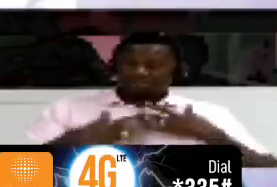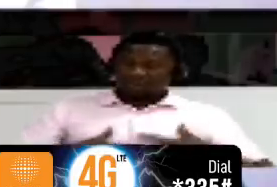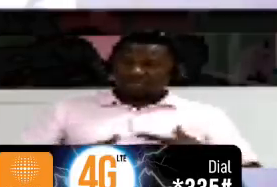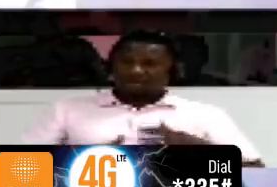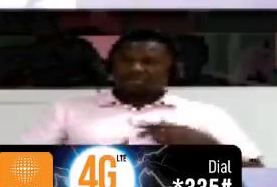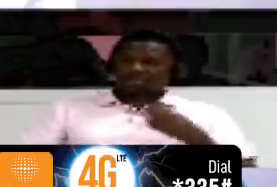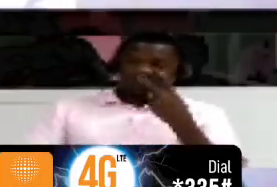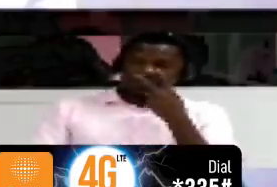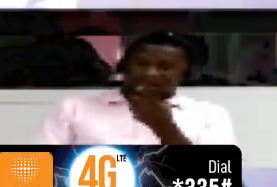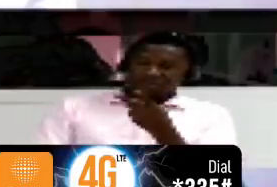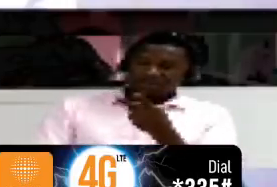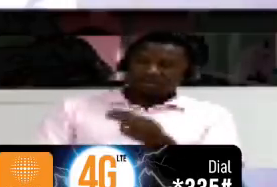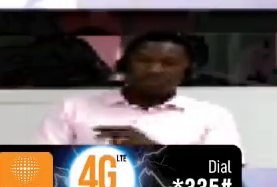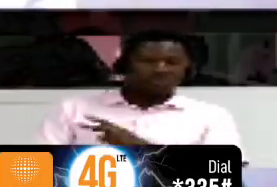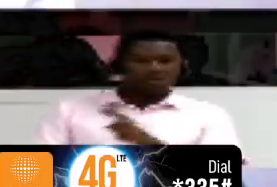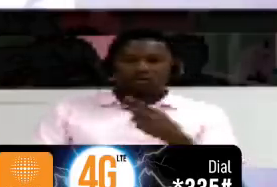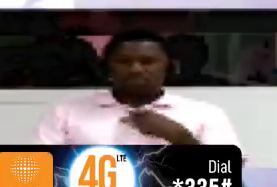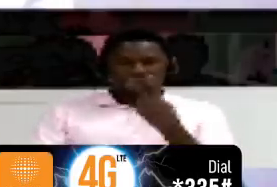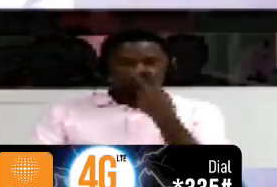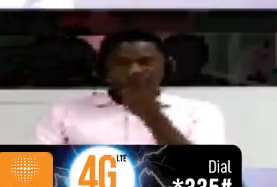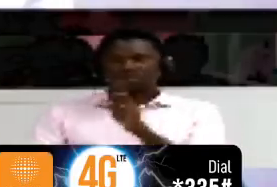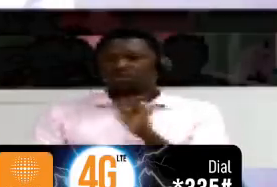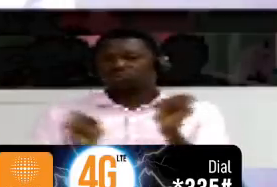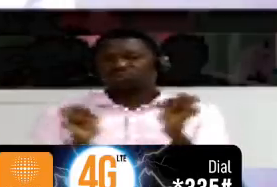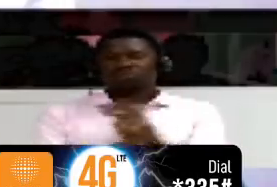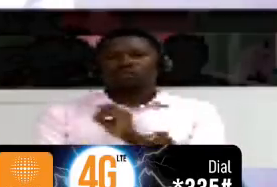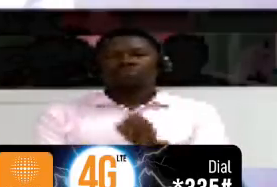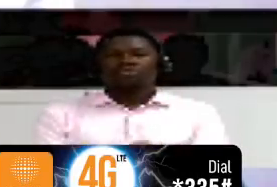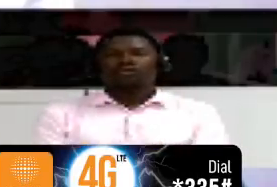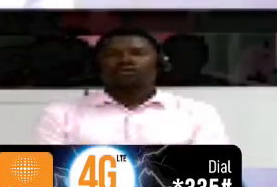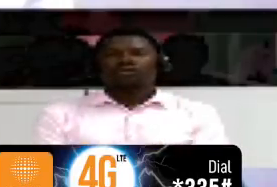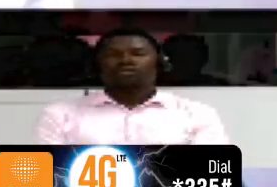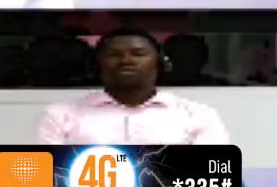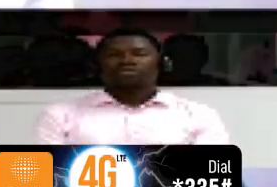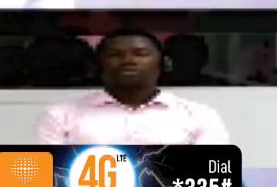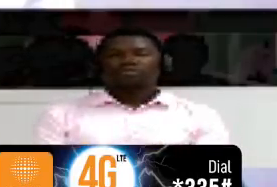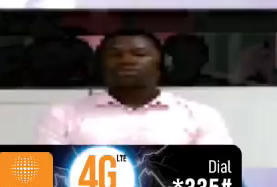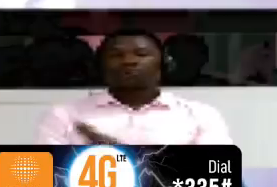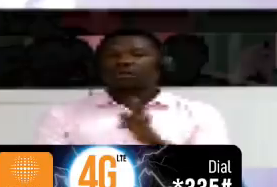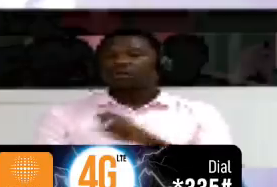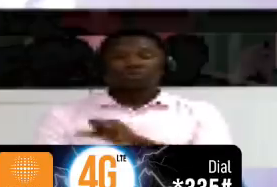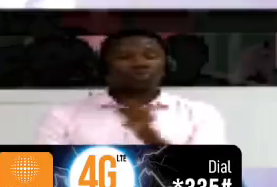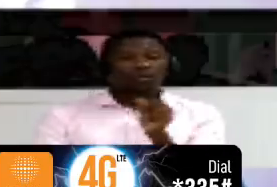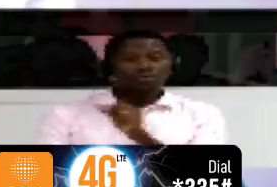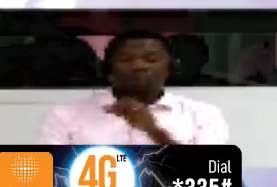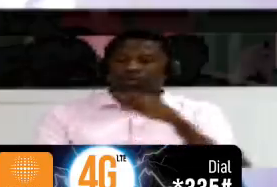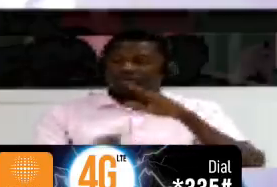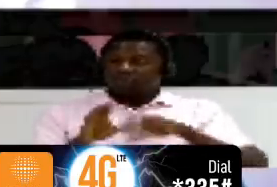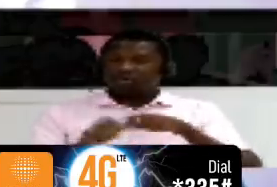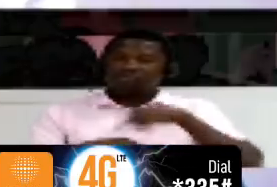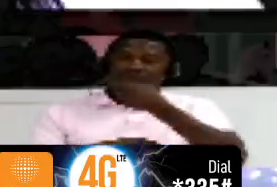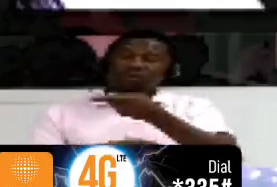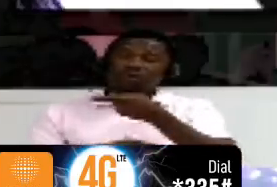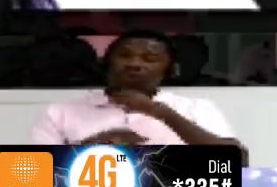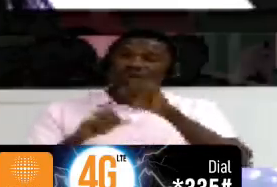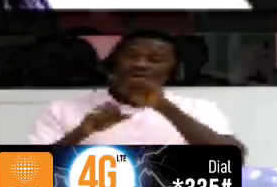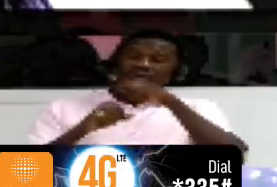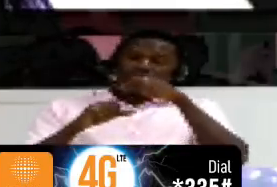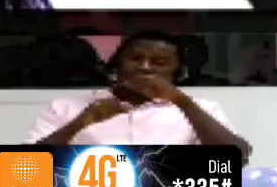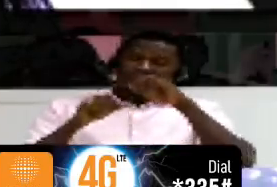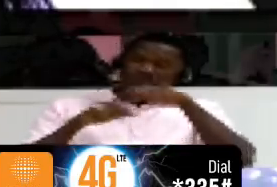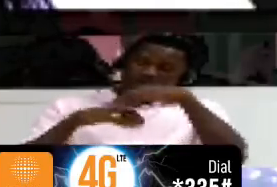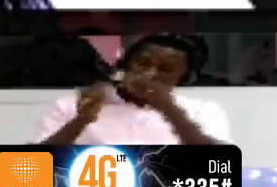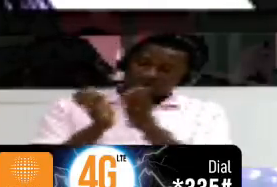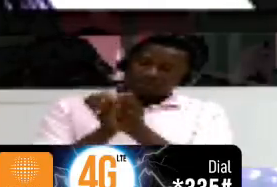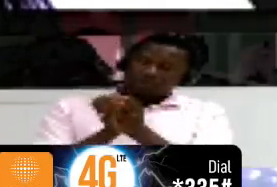know? I didn't also see that. So not to any member of your group, the demonstrators, or to